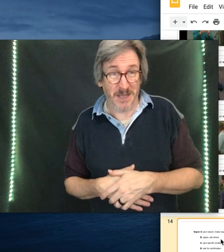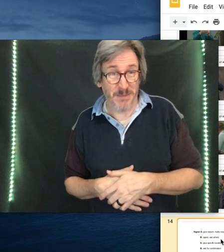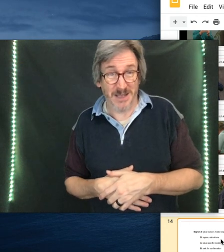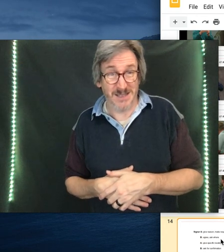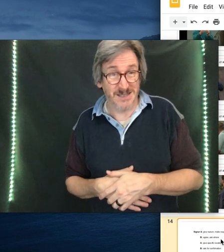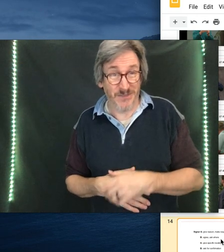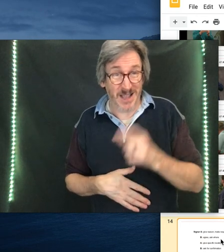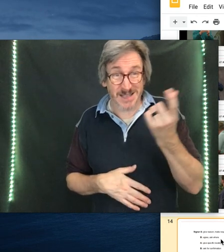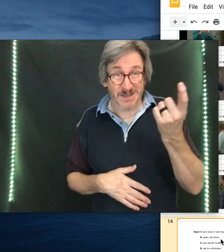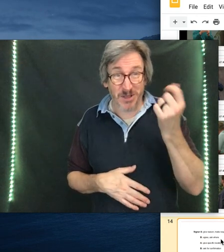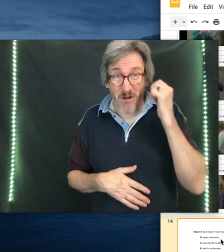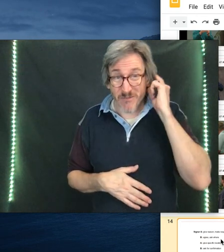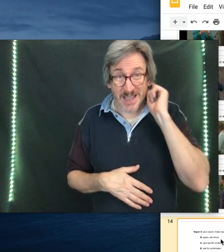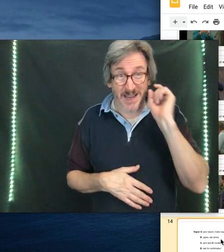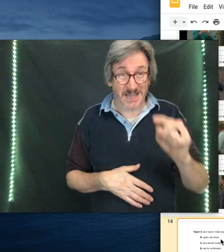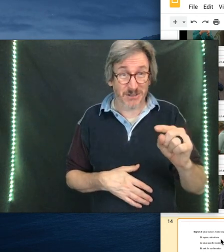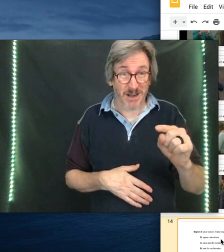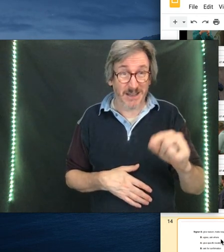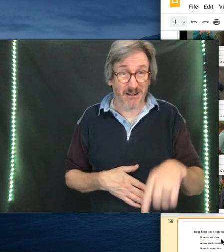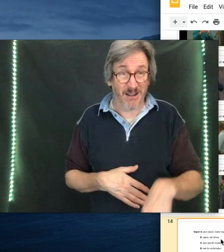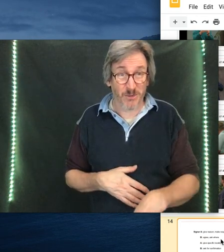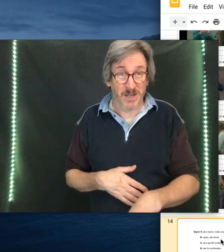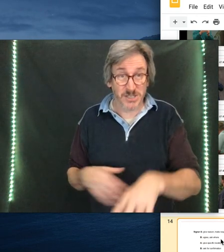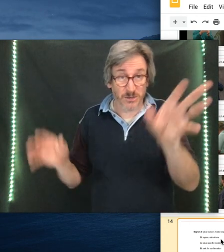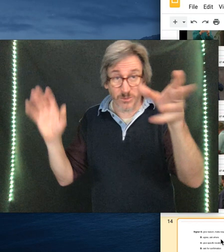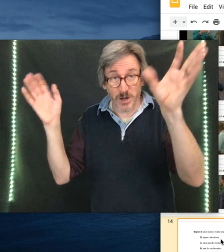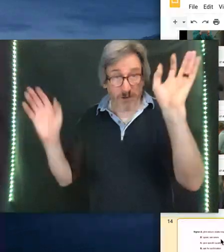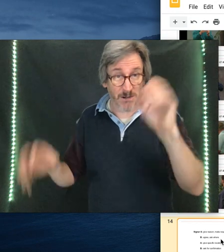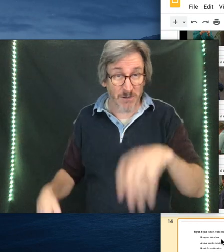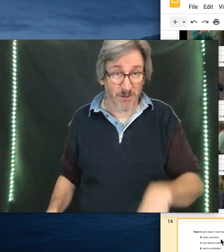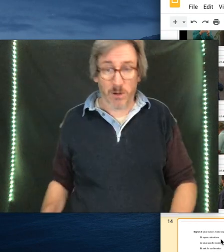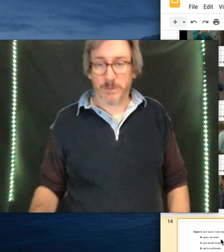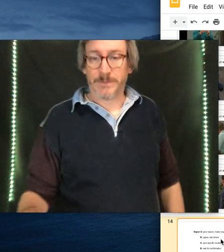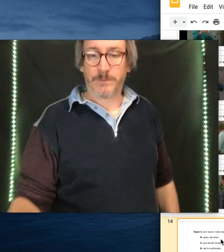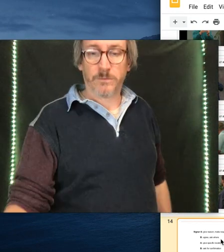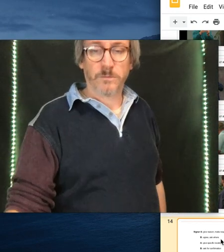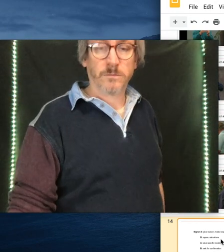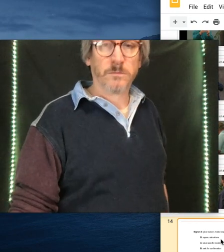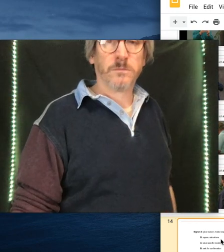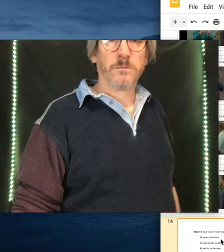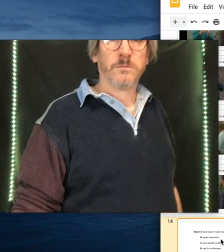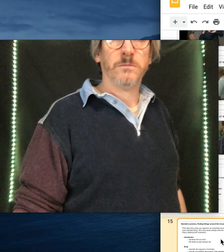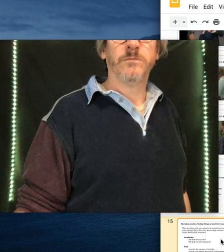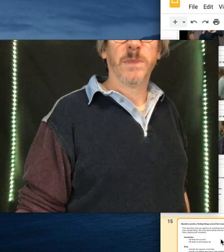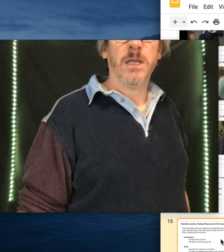good to repeat because if you got something wrong, they can catch it right there. Otherwise, you're wandering around for an hour.